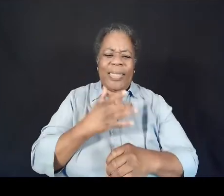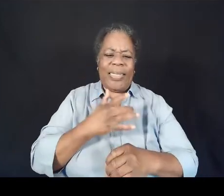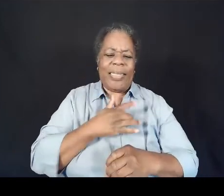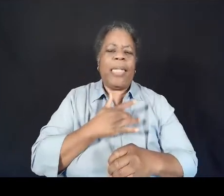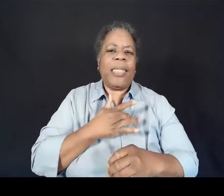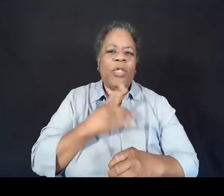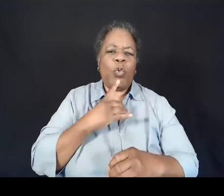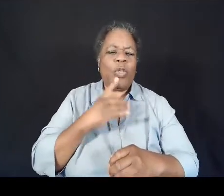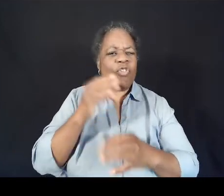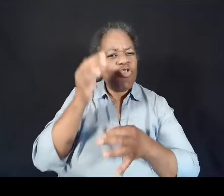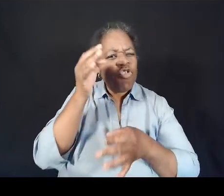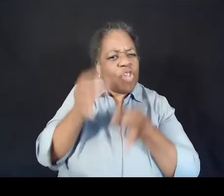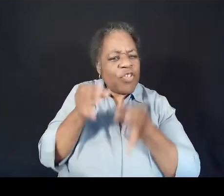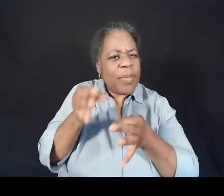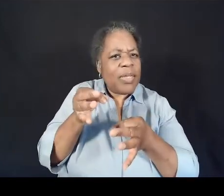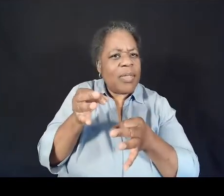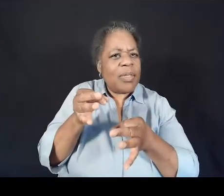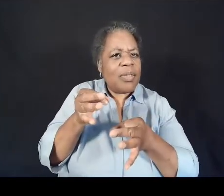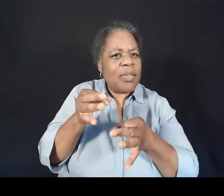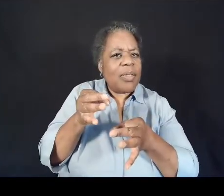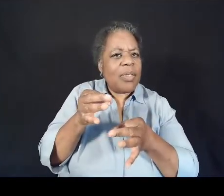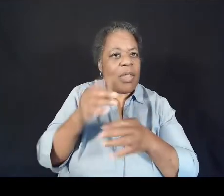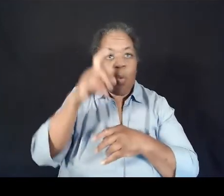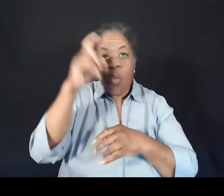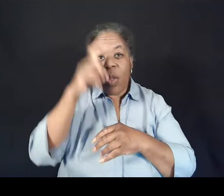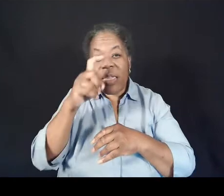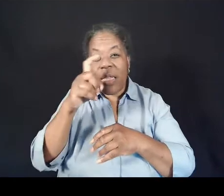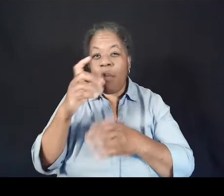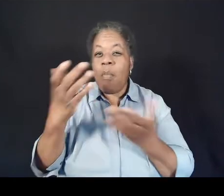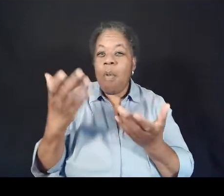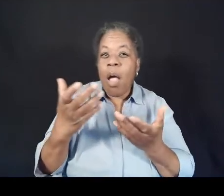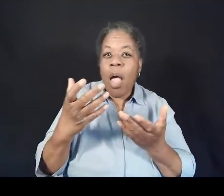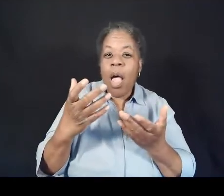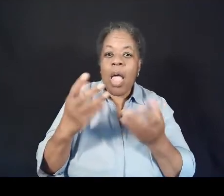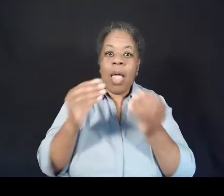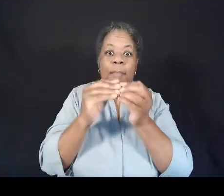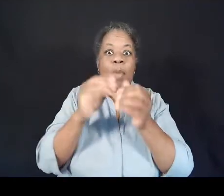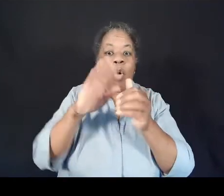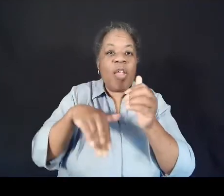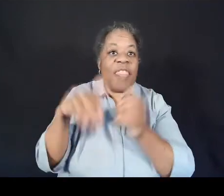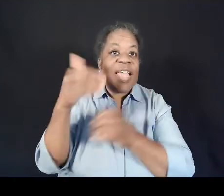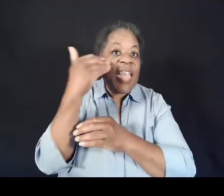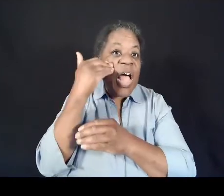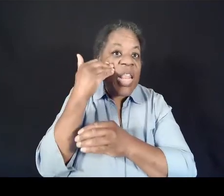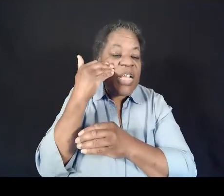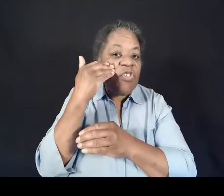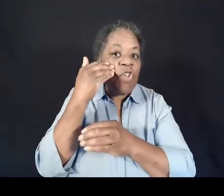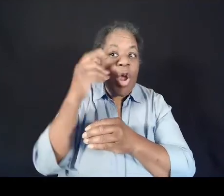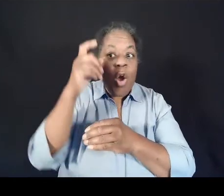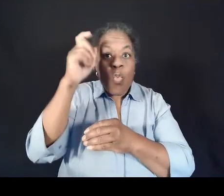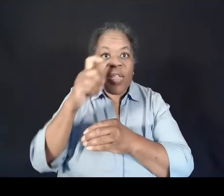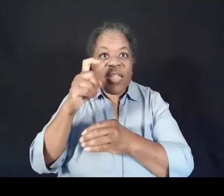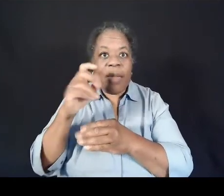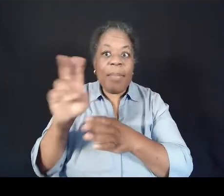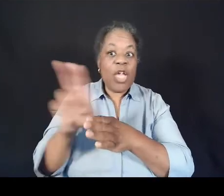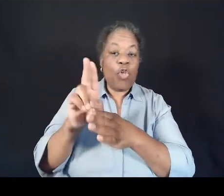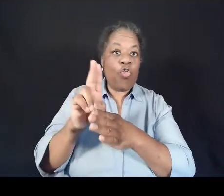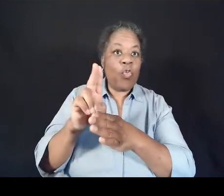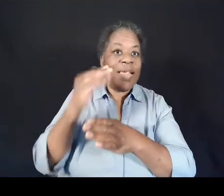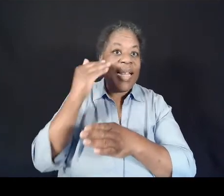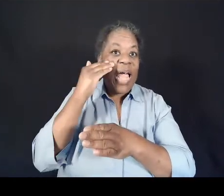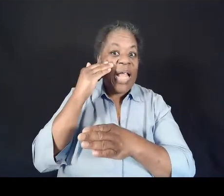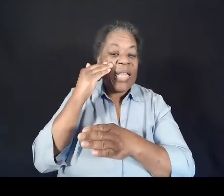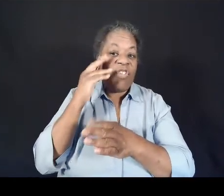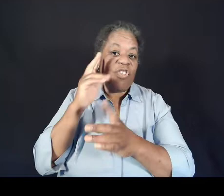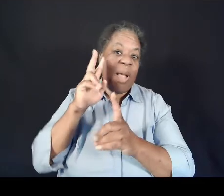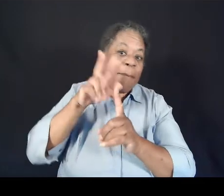judgment. So wisdom is more than knowledge. It's using knowledge to live well.